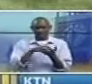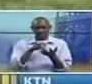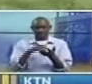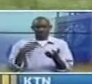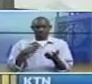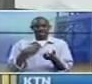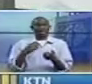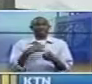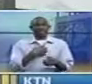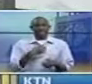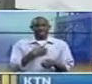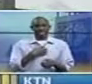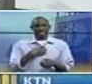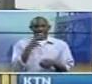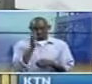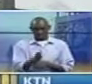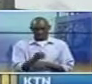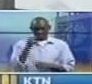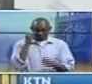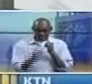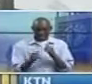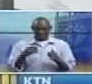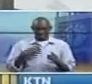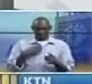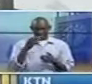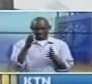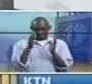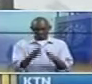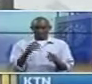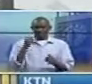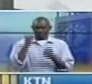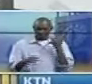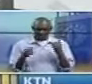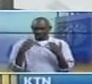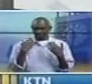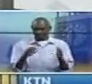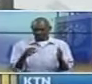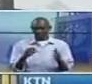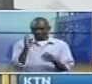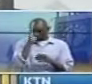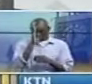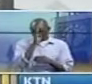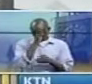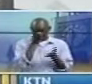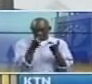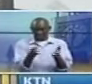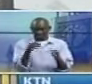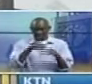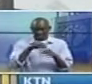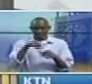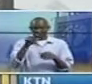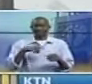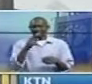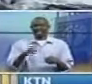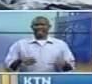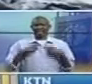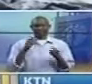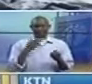judge. Finally, a key witness in the just concluded Bungoma senatorial petition is claiming that his life is in